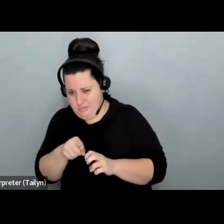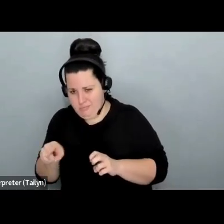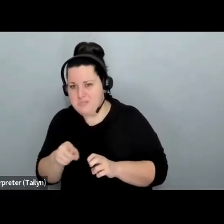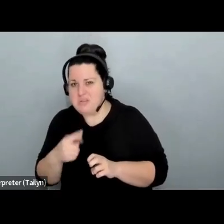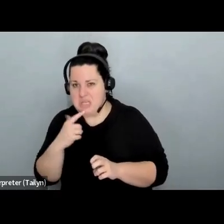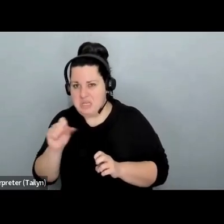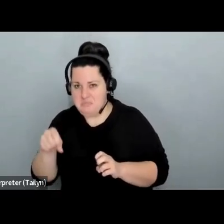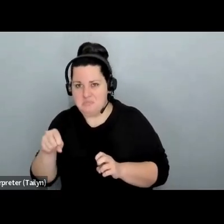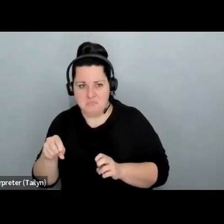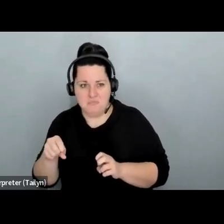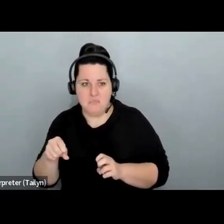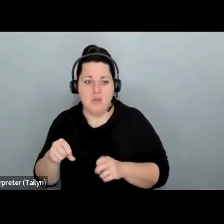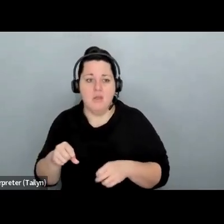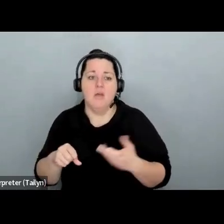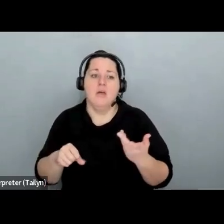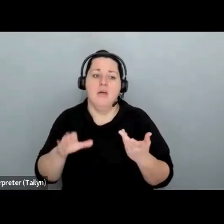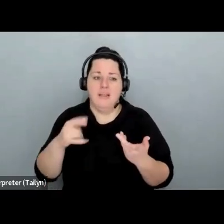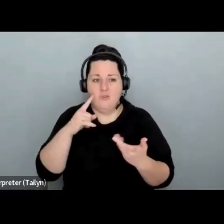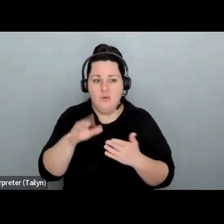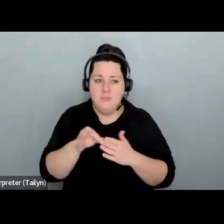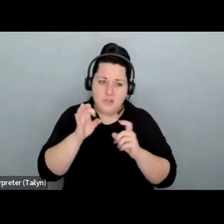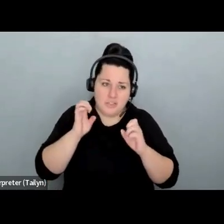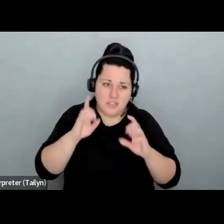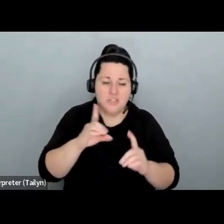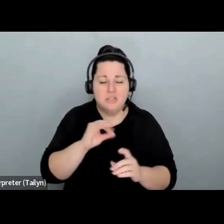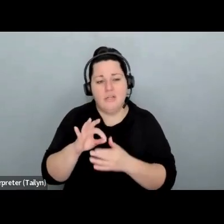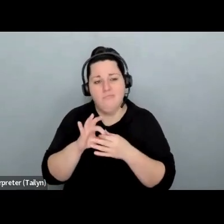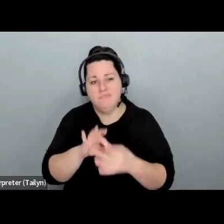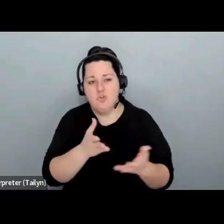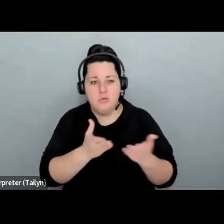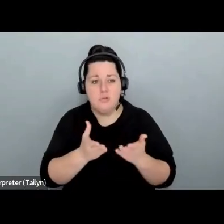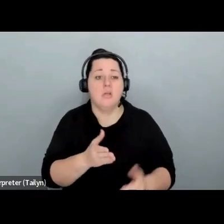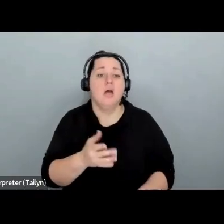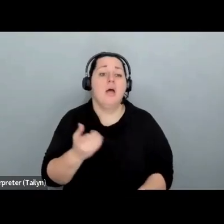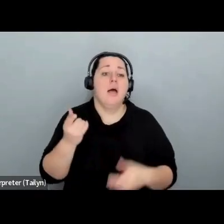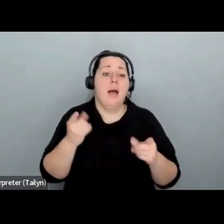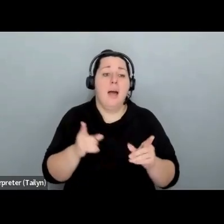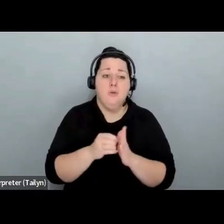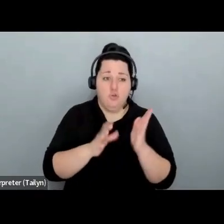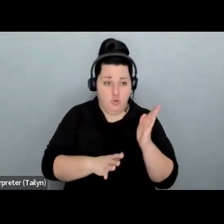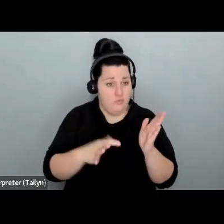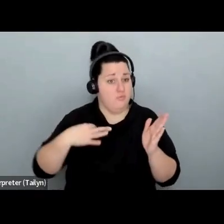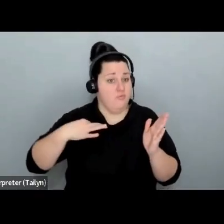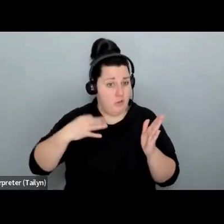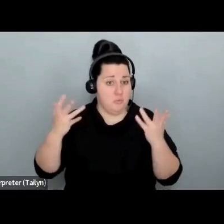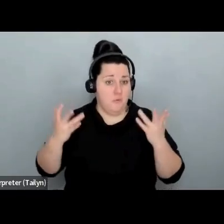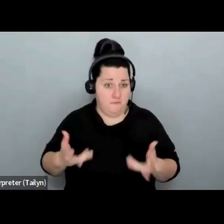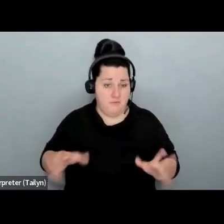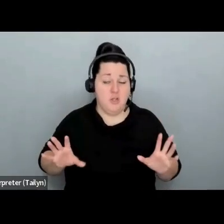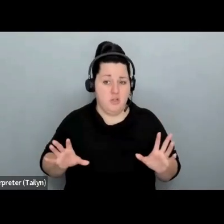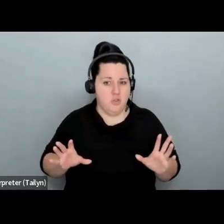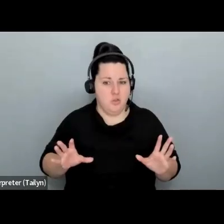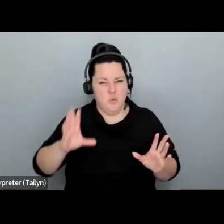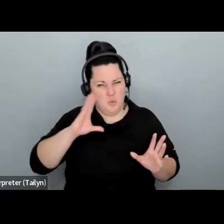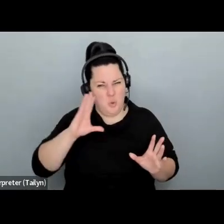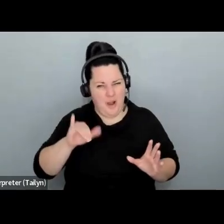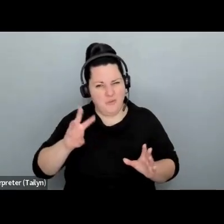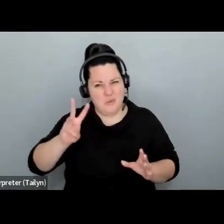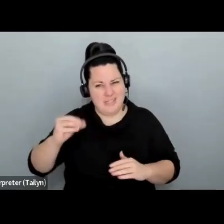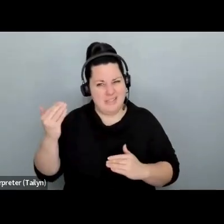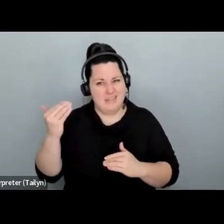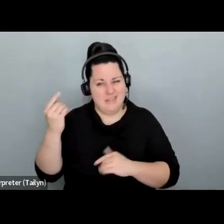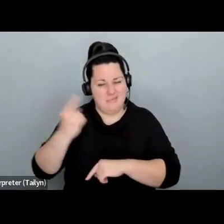determination for special education and related services. Once a student is found eligible within the